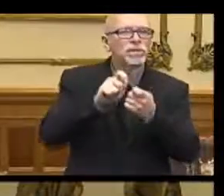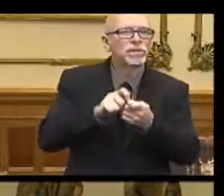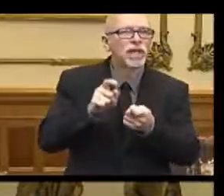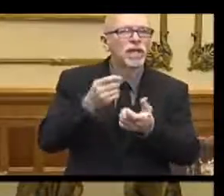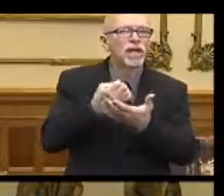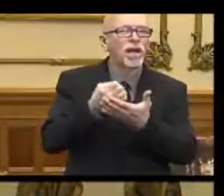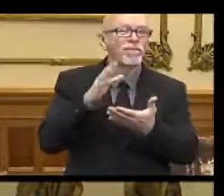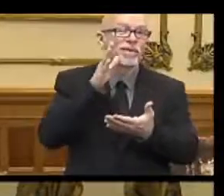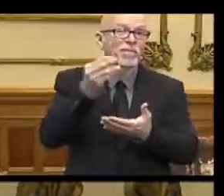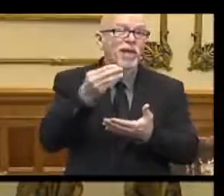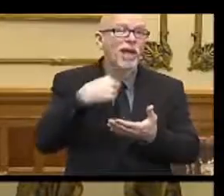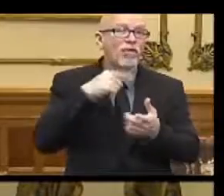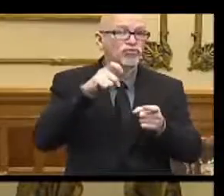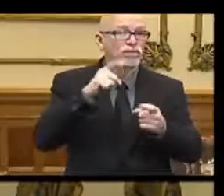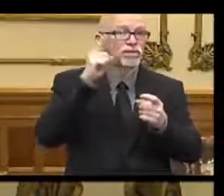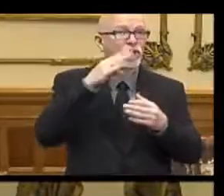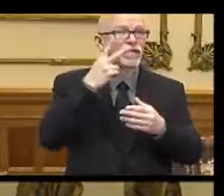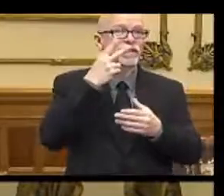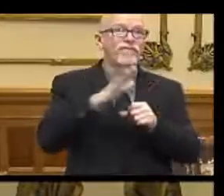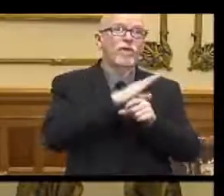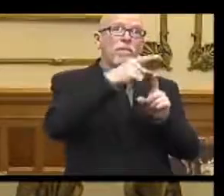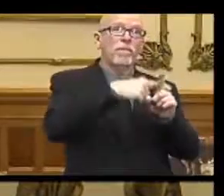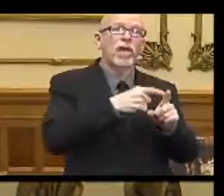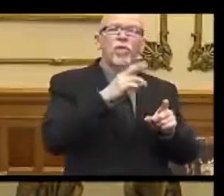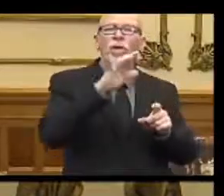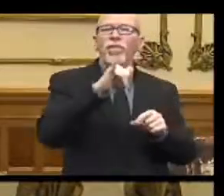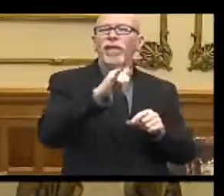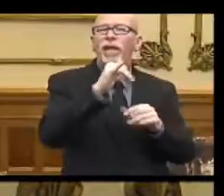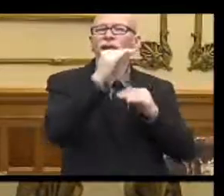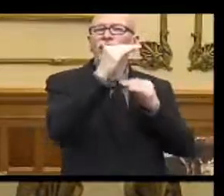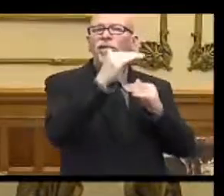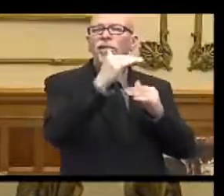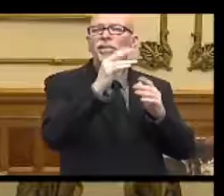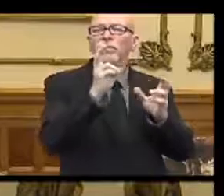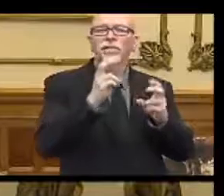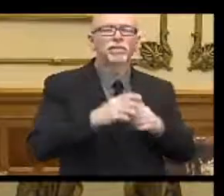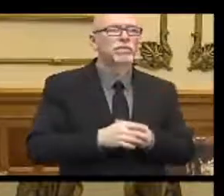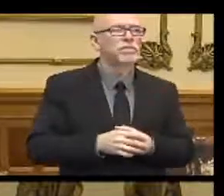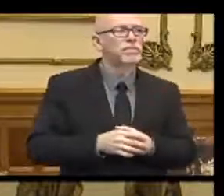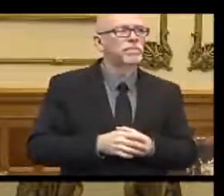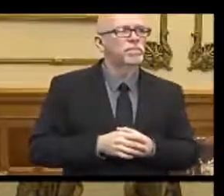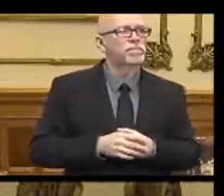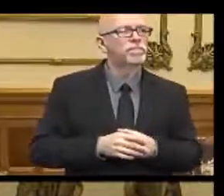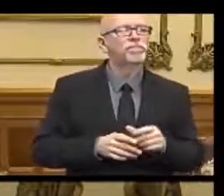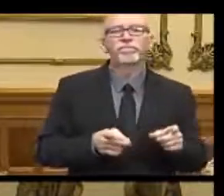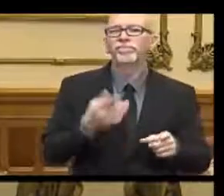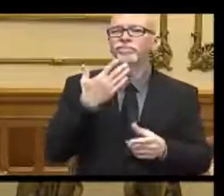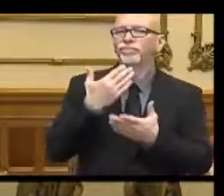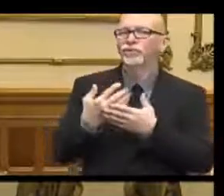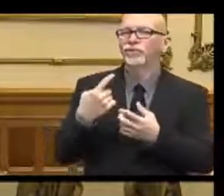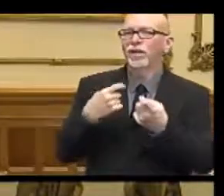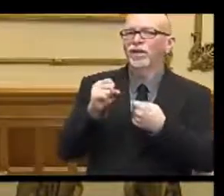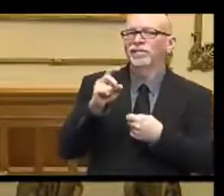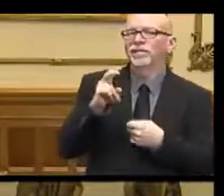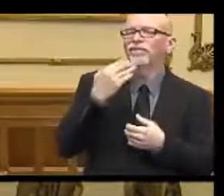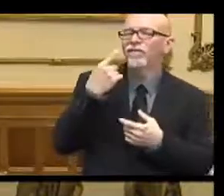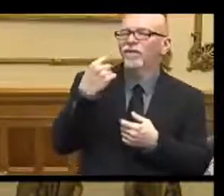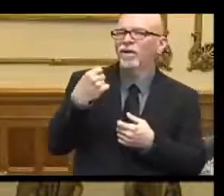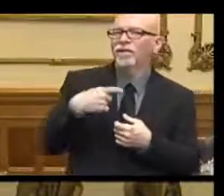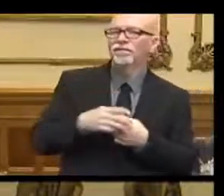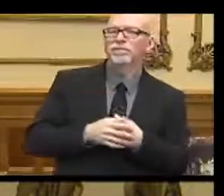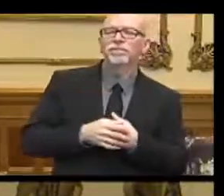on Monday, should we expect a full month, or should we just expect this snapshot view? Those are good questions, Stephen. Thanks for